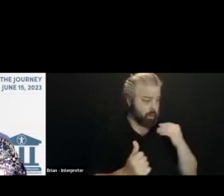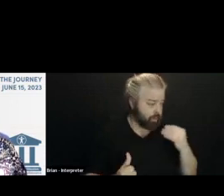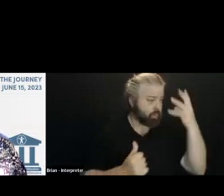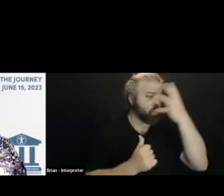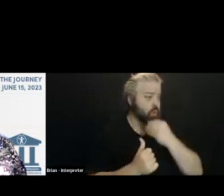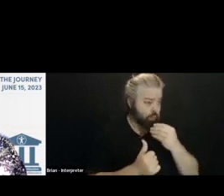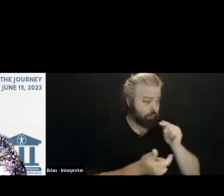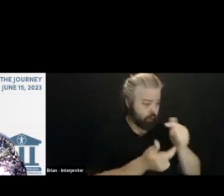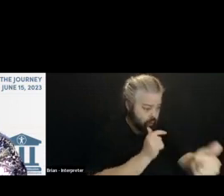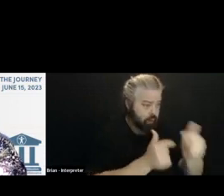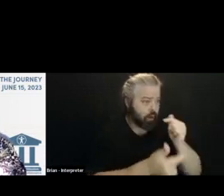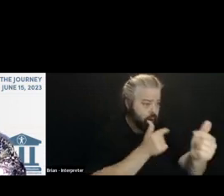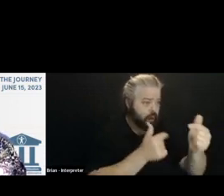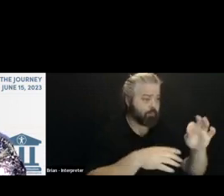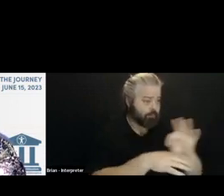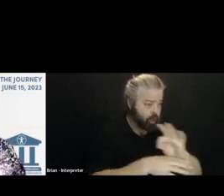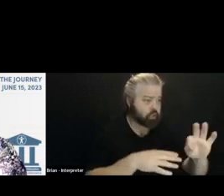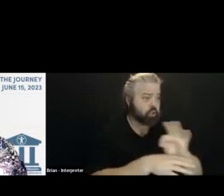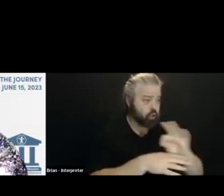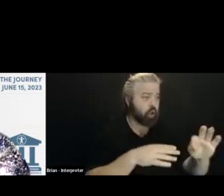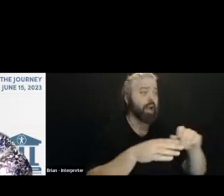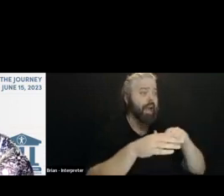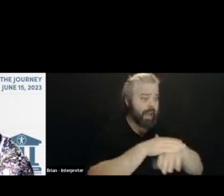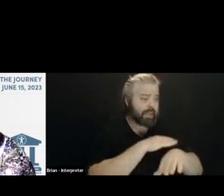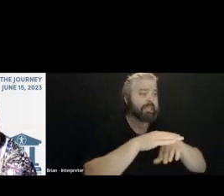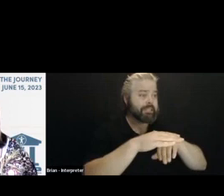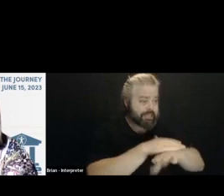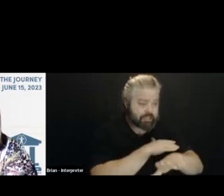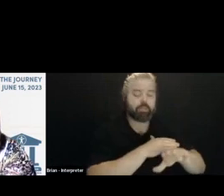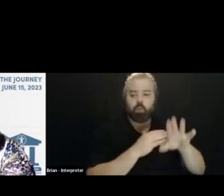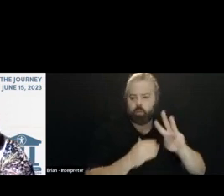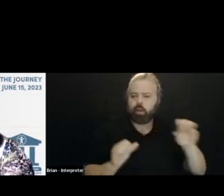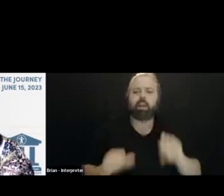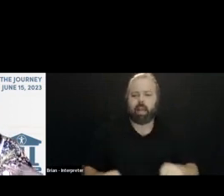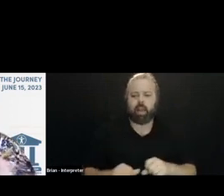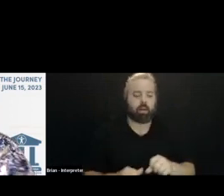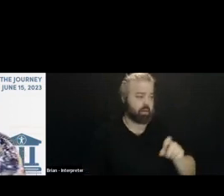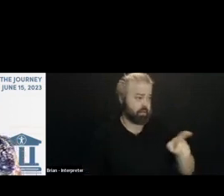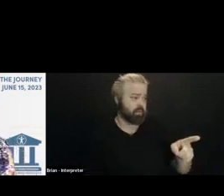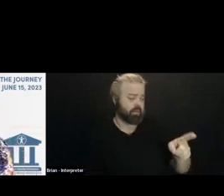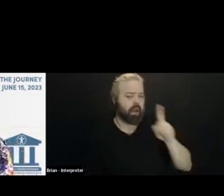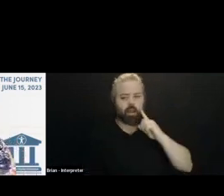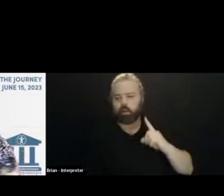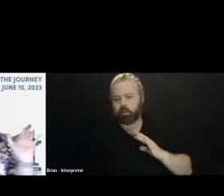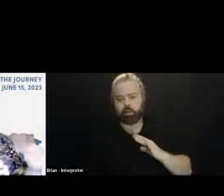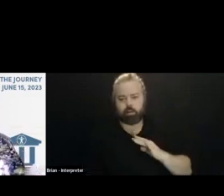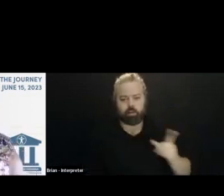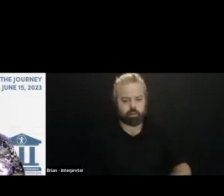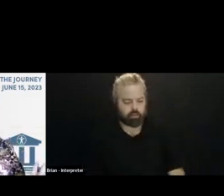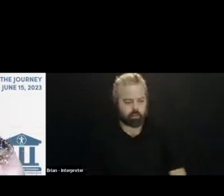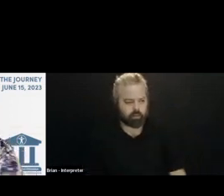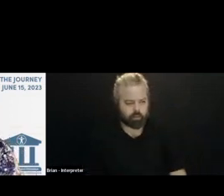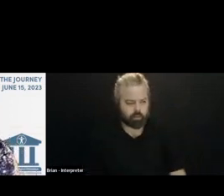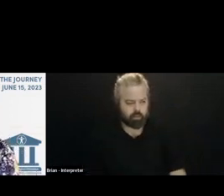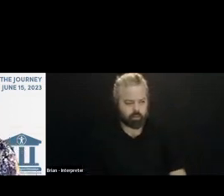website that is also as accessible as it can possibly be. And I think that this website is a great example. So now back into